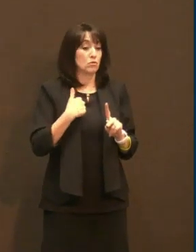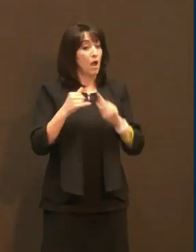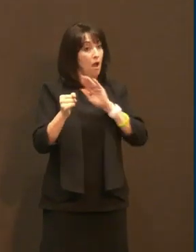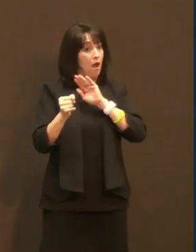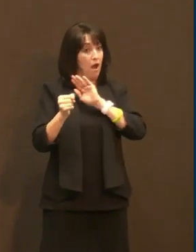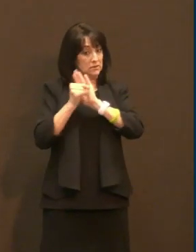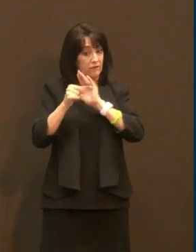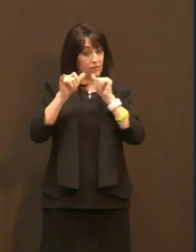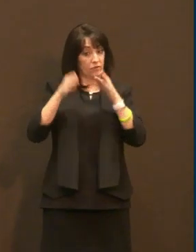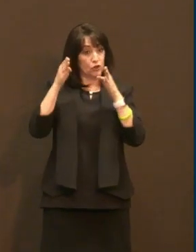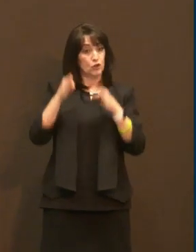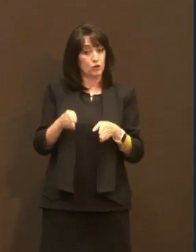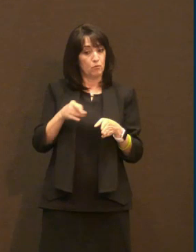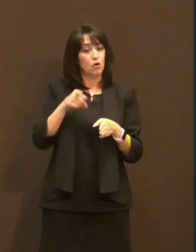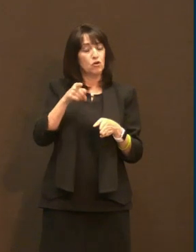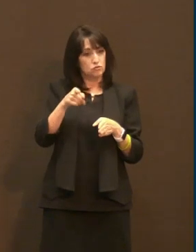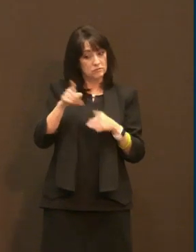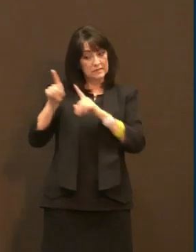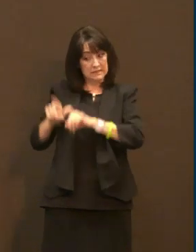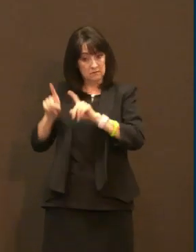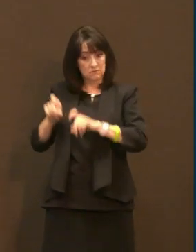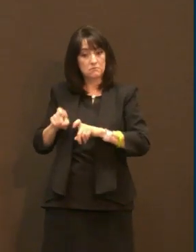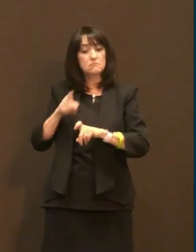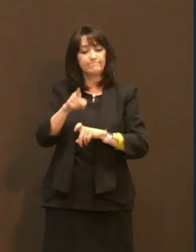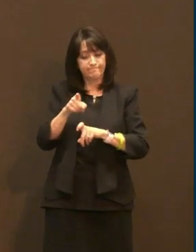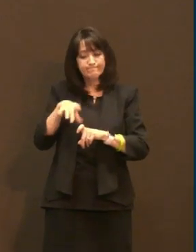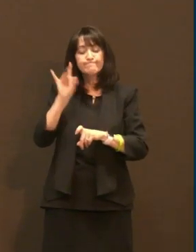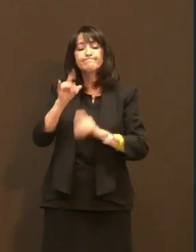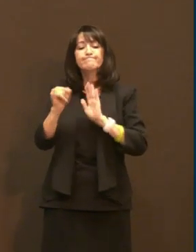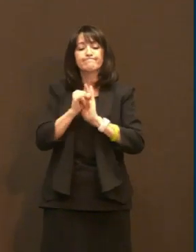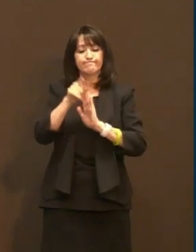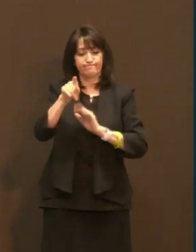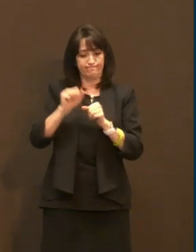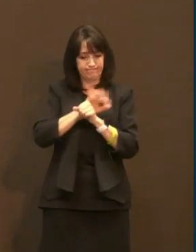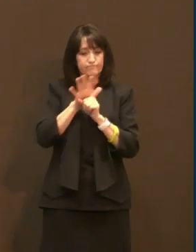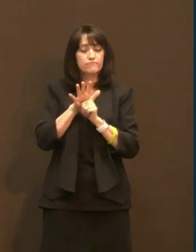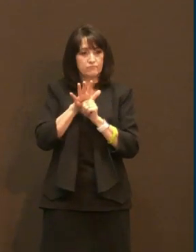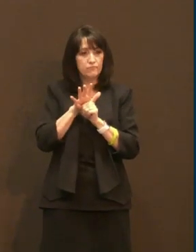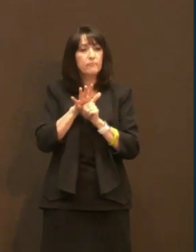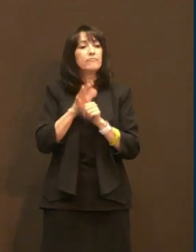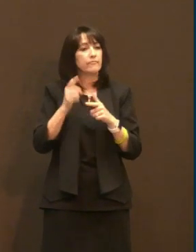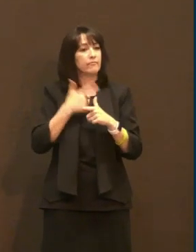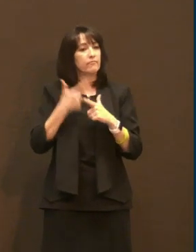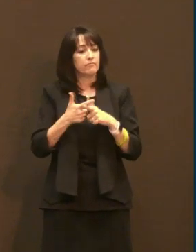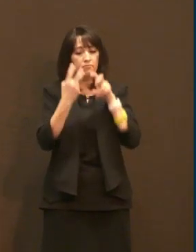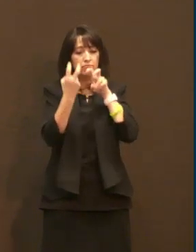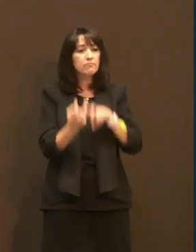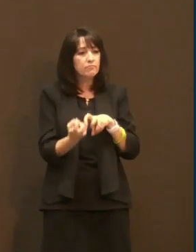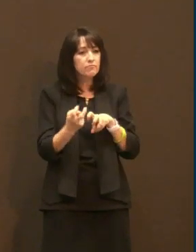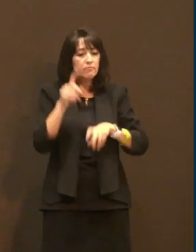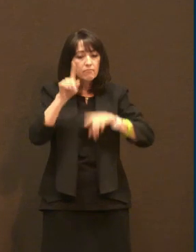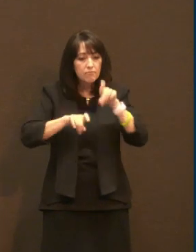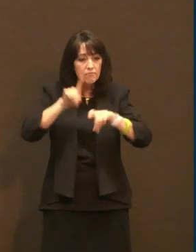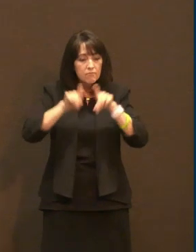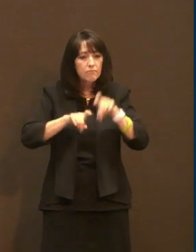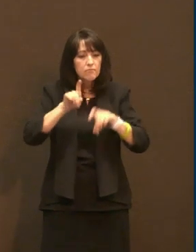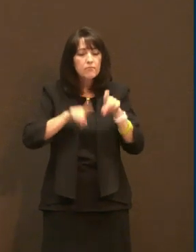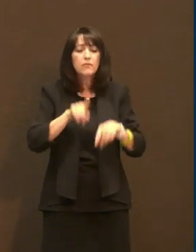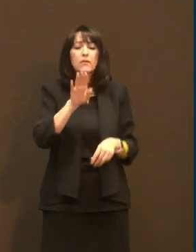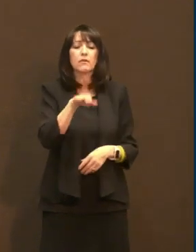case, we ask them a lot of questions, and that's part of case investigation. And one of the questions is, how